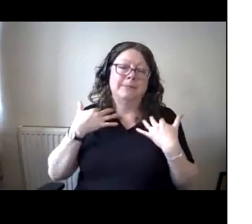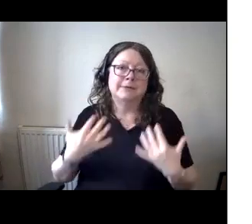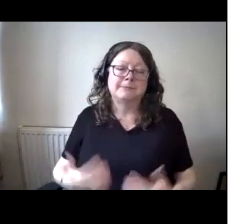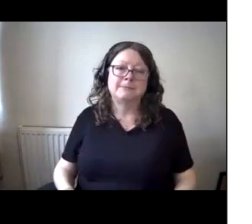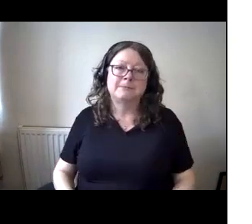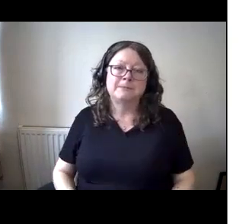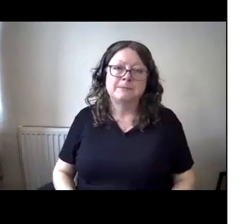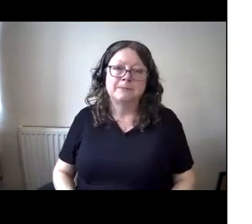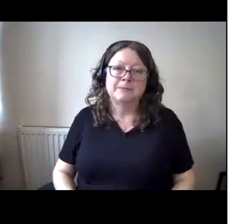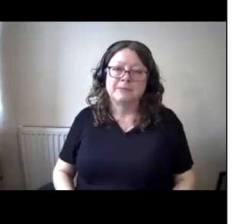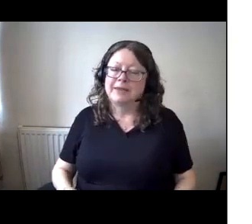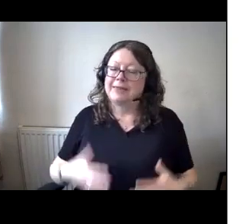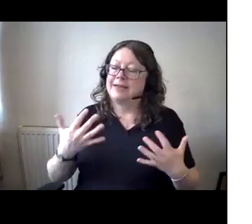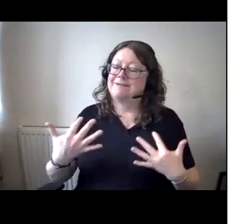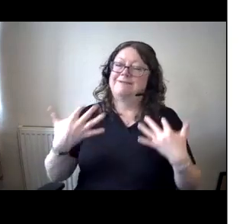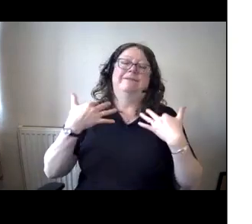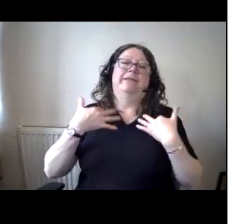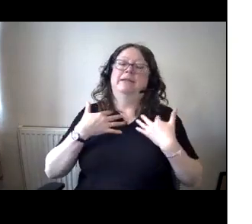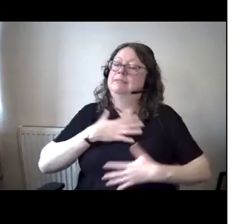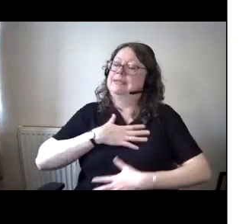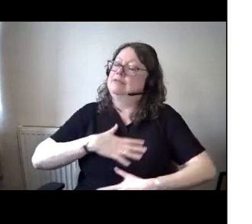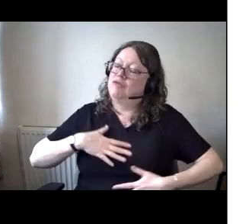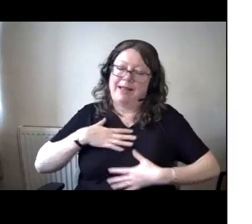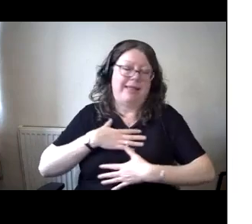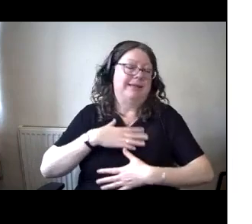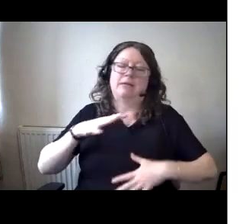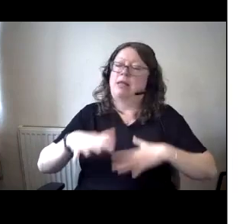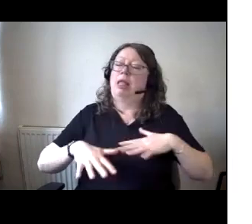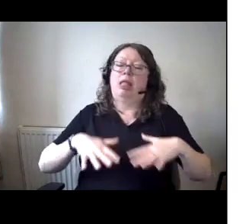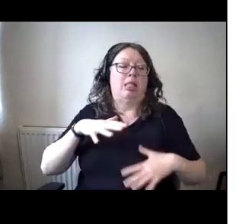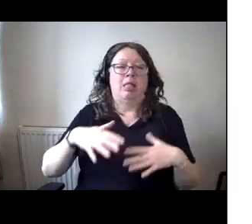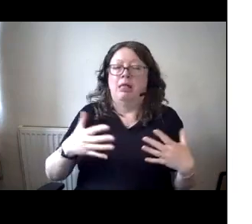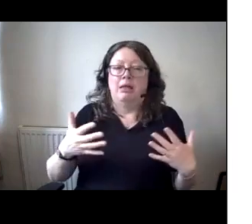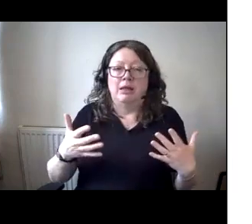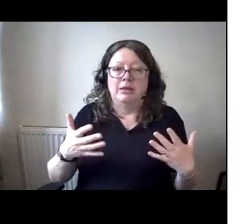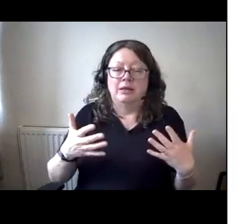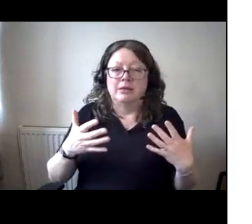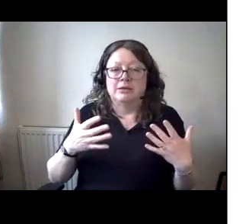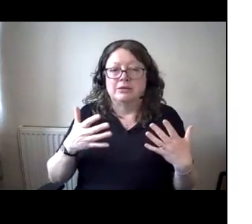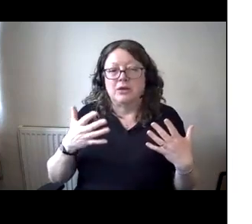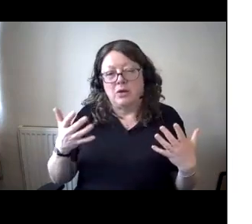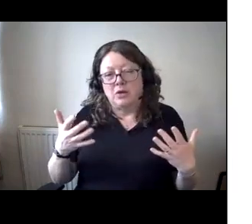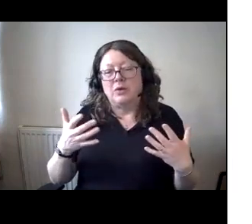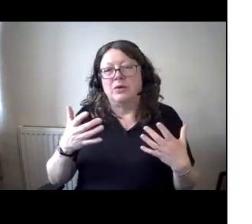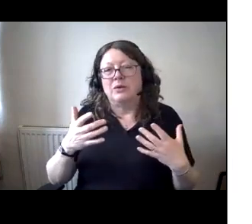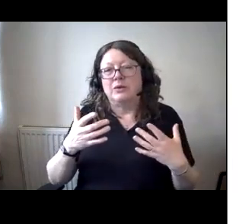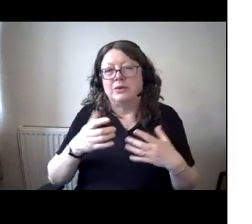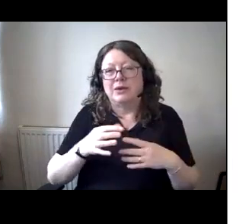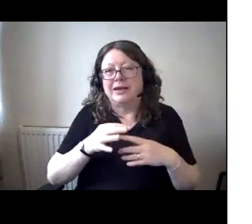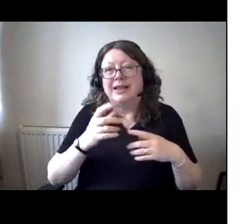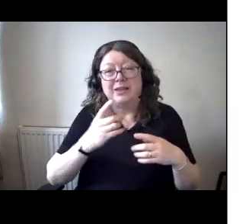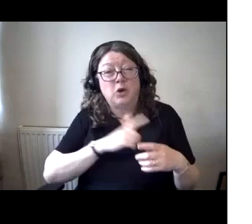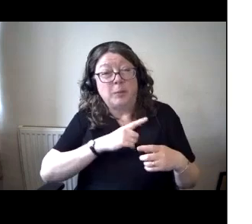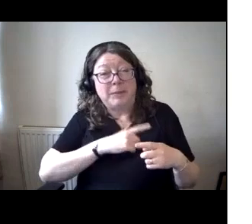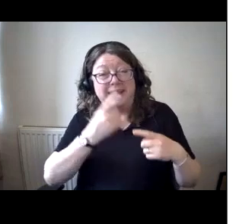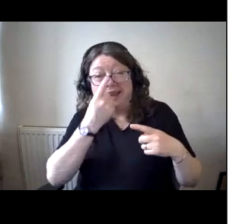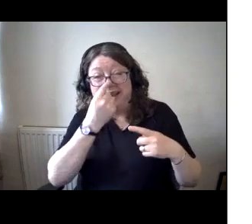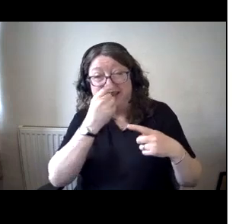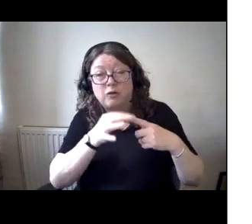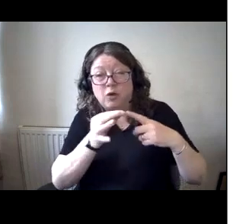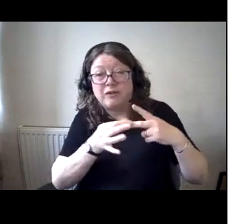experiencing dysregulation. It may be for a number of factors. And so thinking about, what are the triggers for